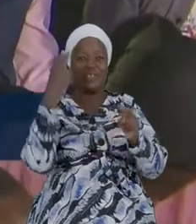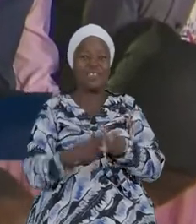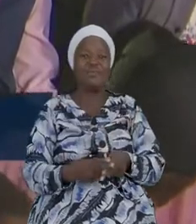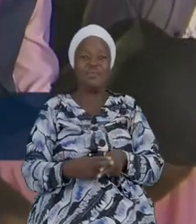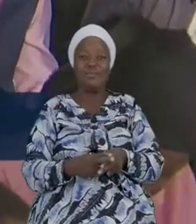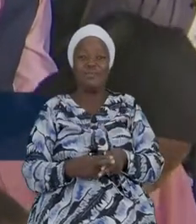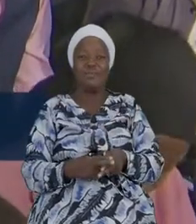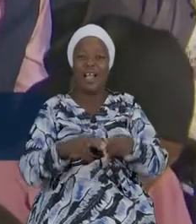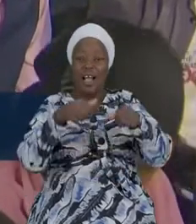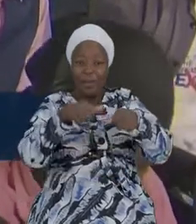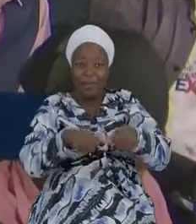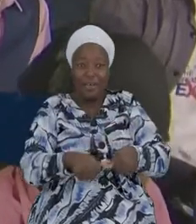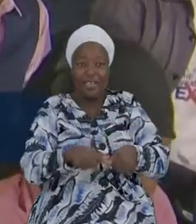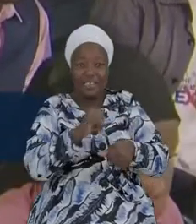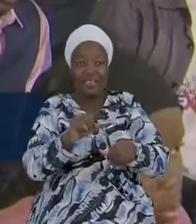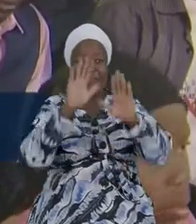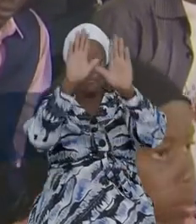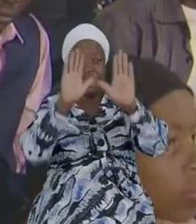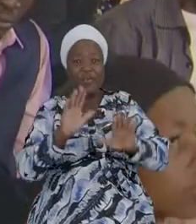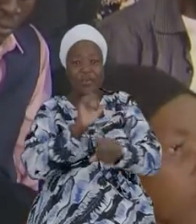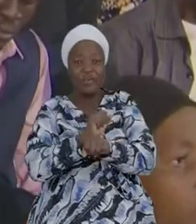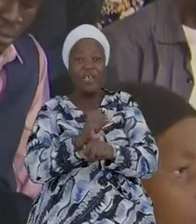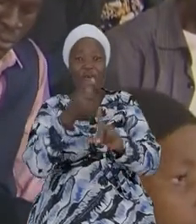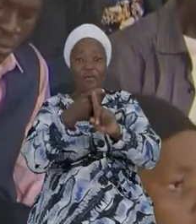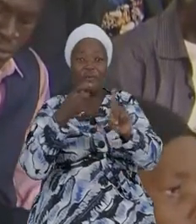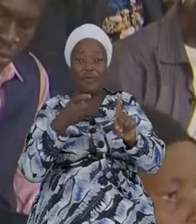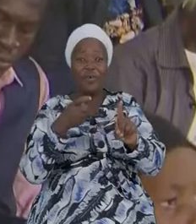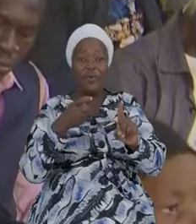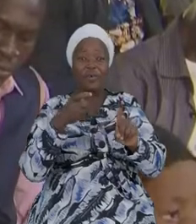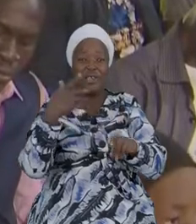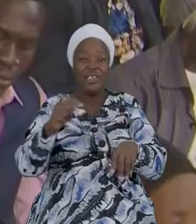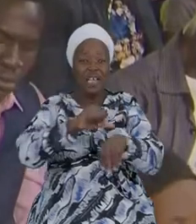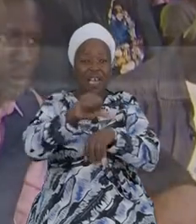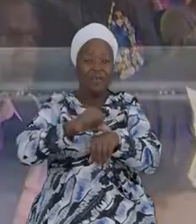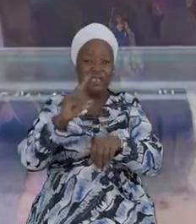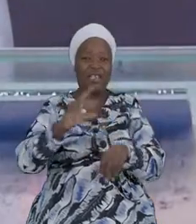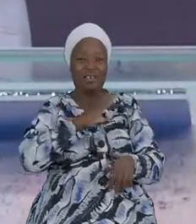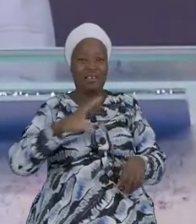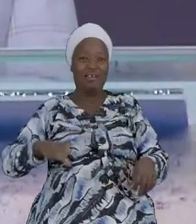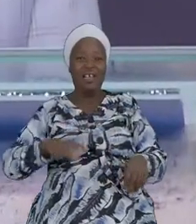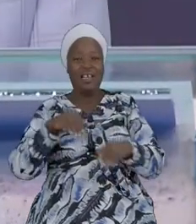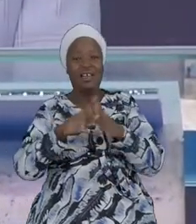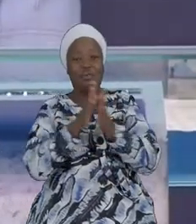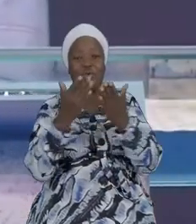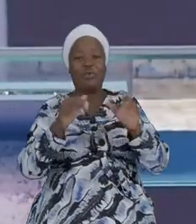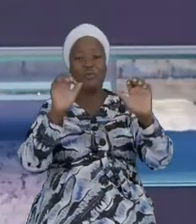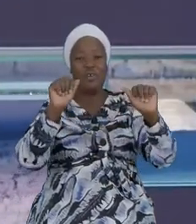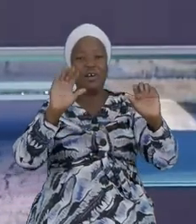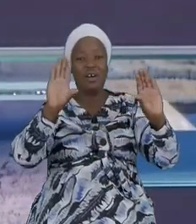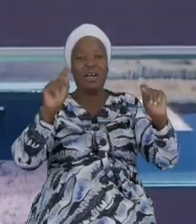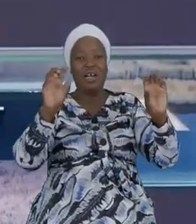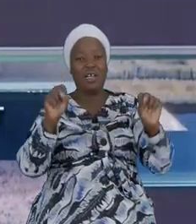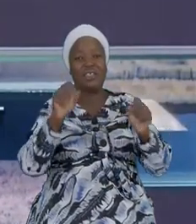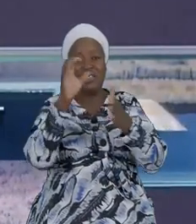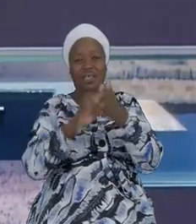name. Abiding miracles from the anointed Christ. Acts chapter 10,